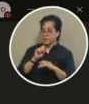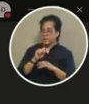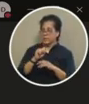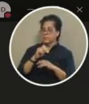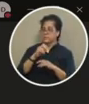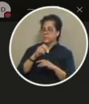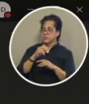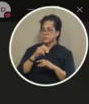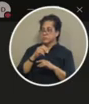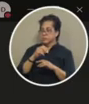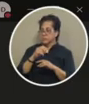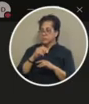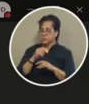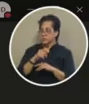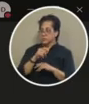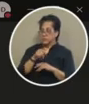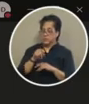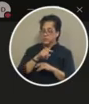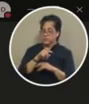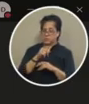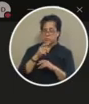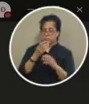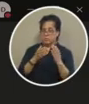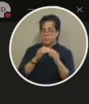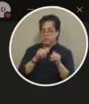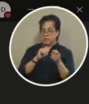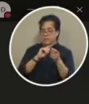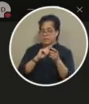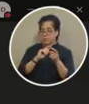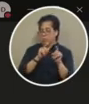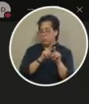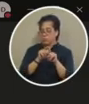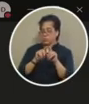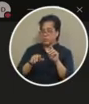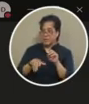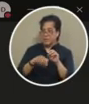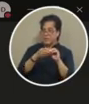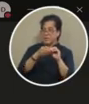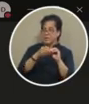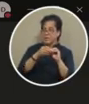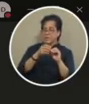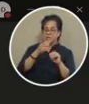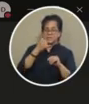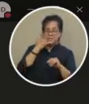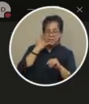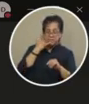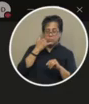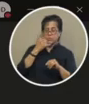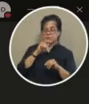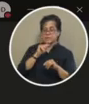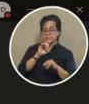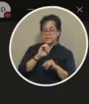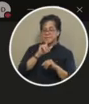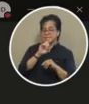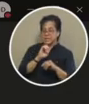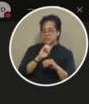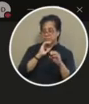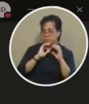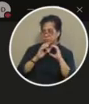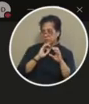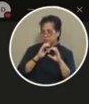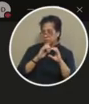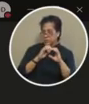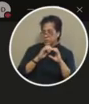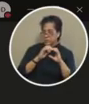utility services. Is there a way to amend that to add telephone or telecommunications?